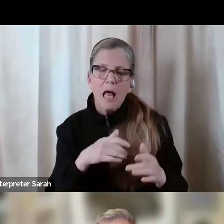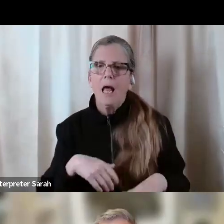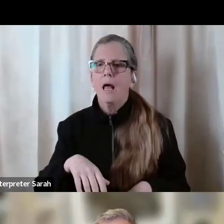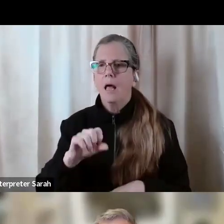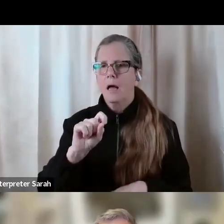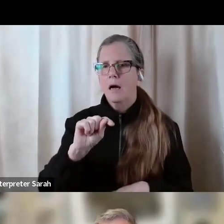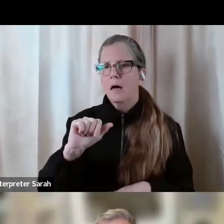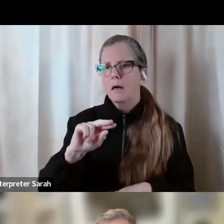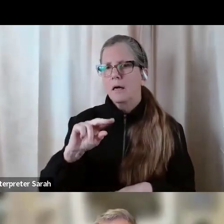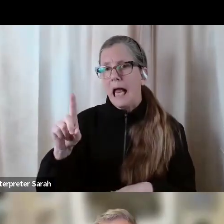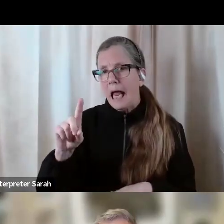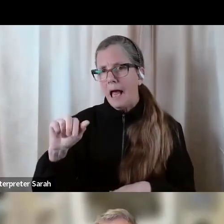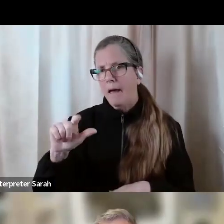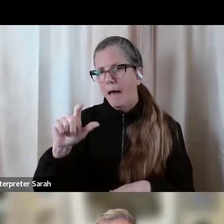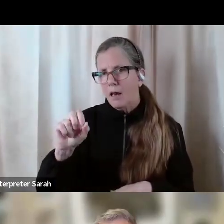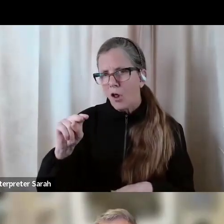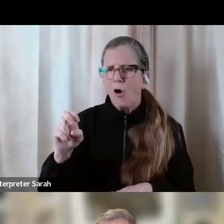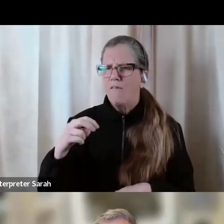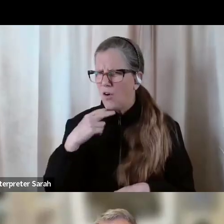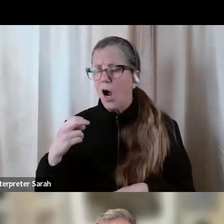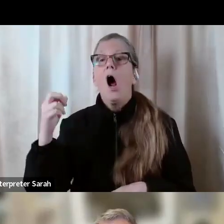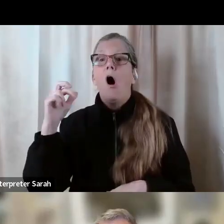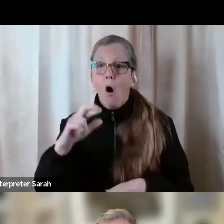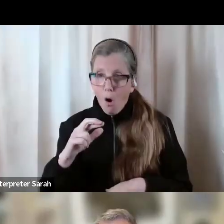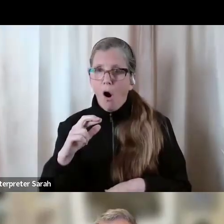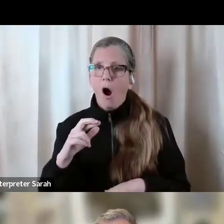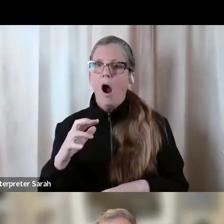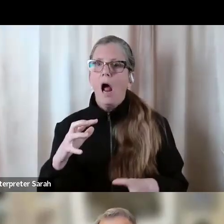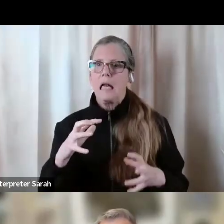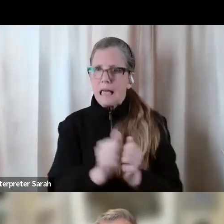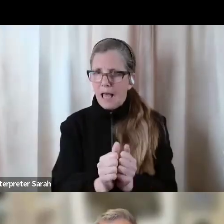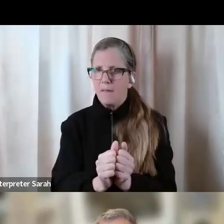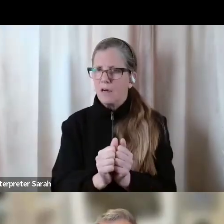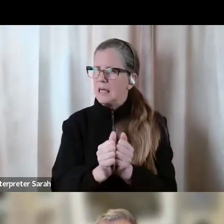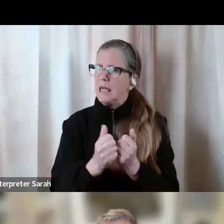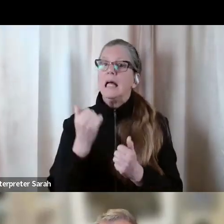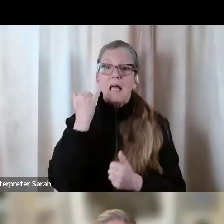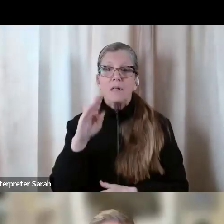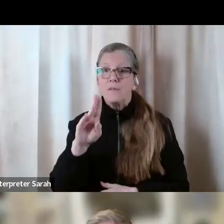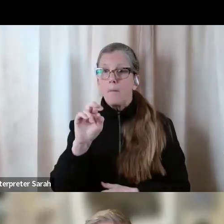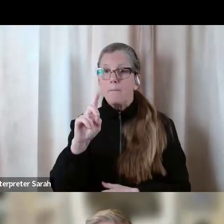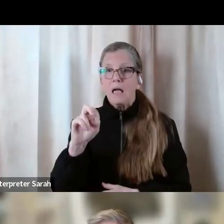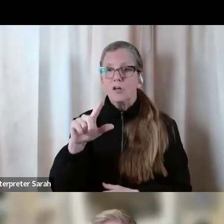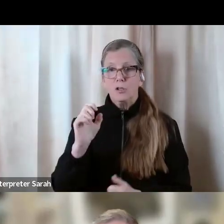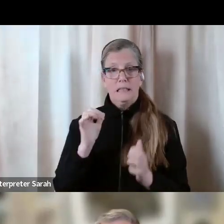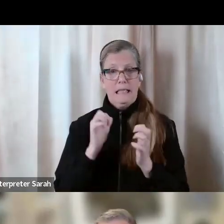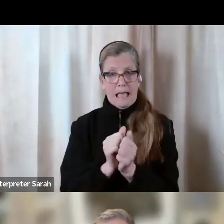bundled, but they're both one service under the broadband pilot. Thank you.